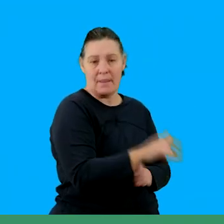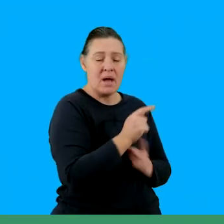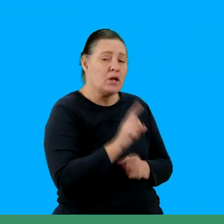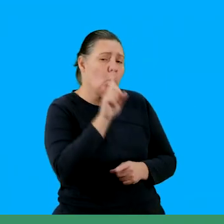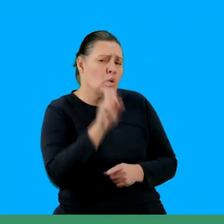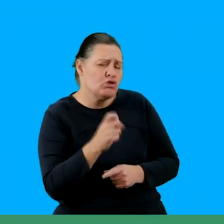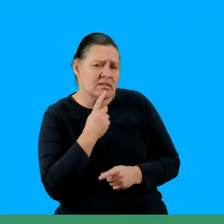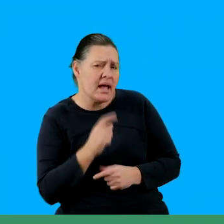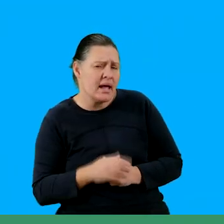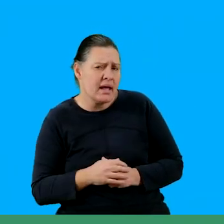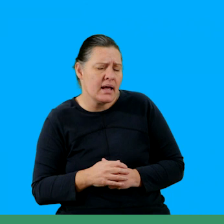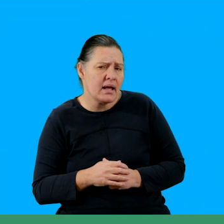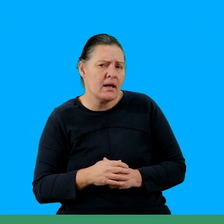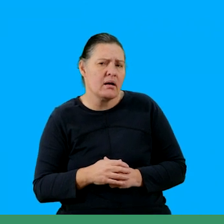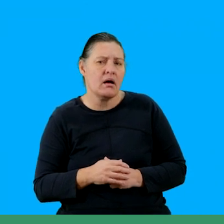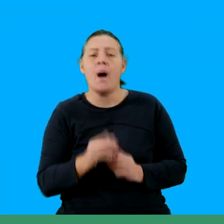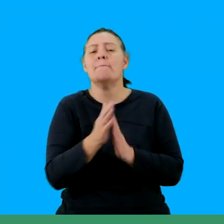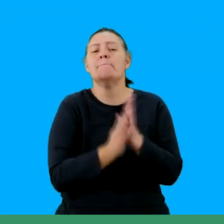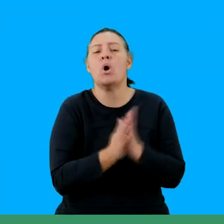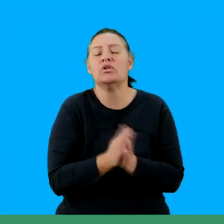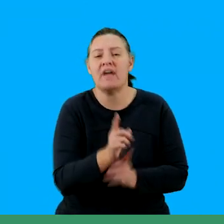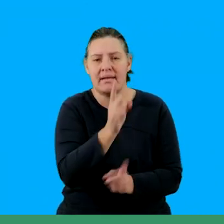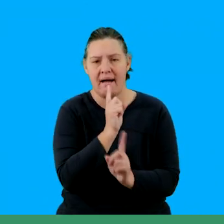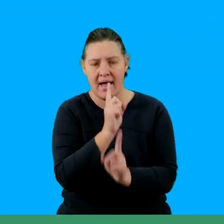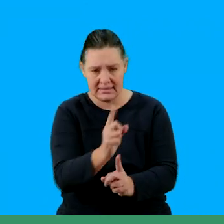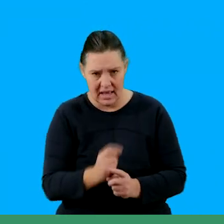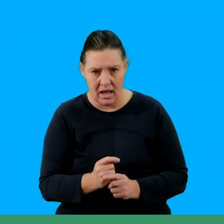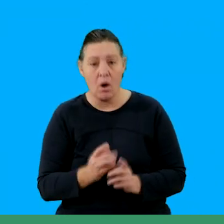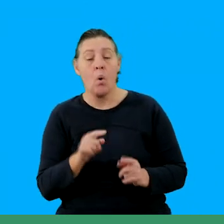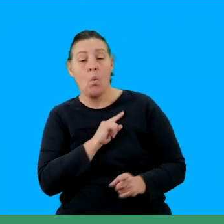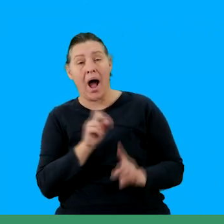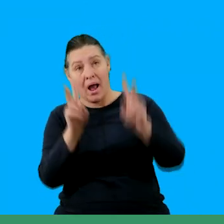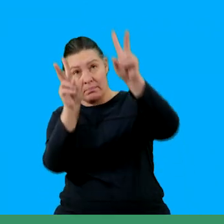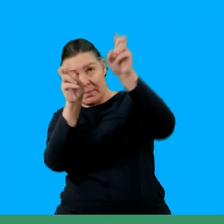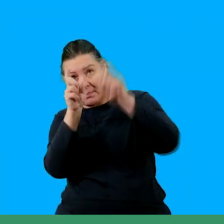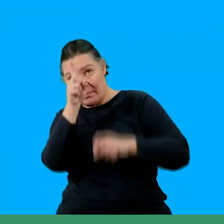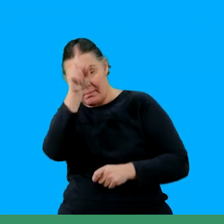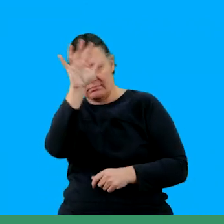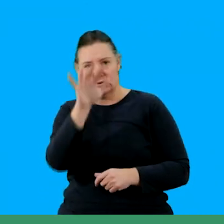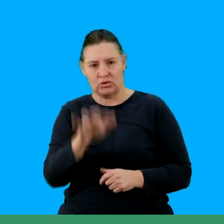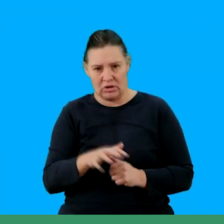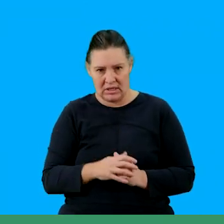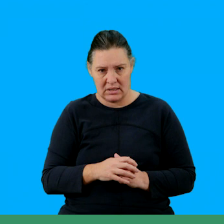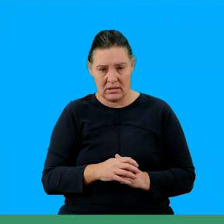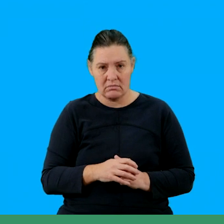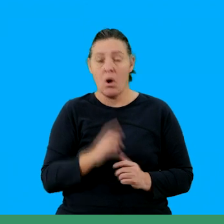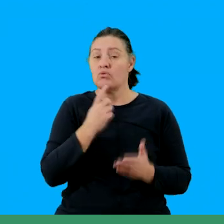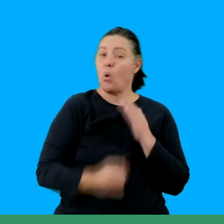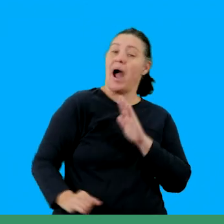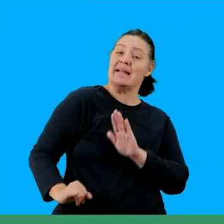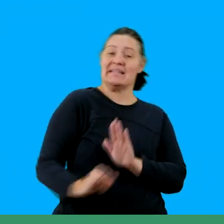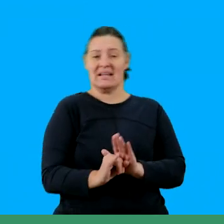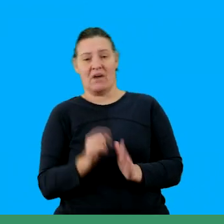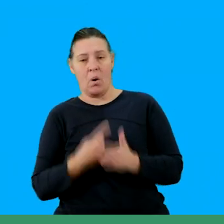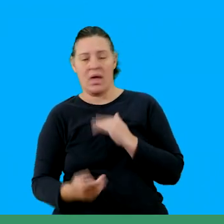a question again, or a follow-on, that says motivate your answer by quoting from the scenario. You are not only supposed